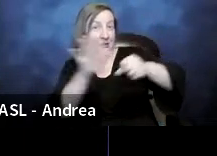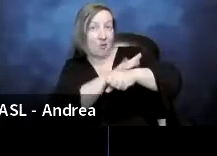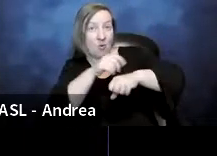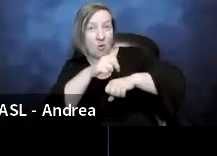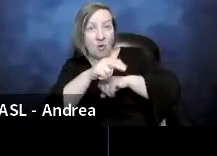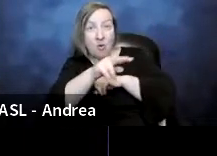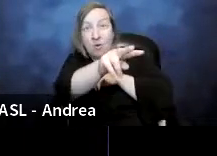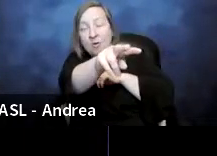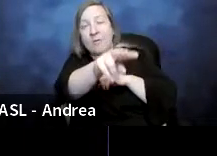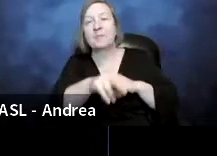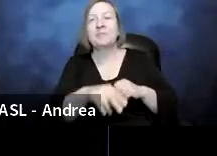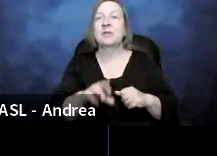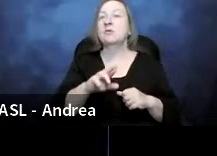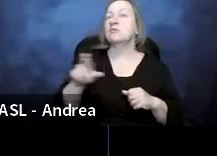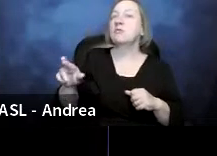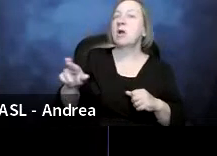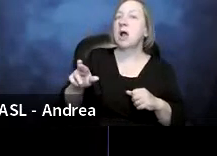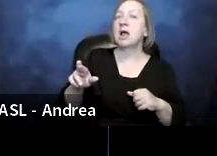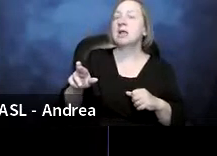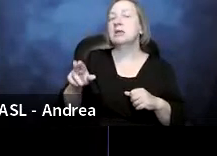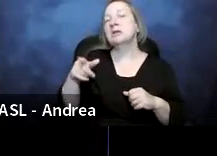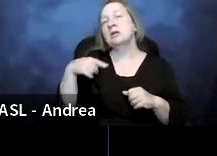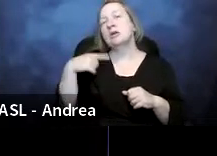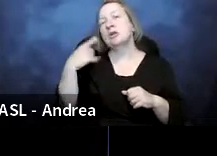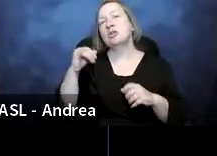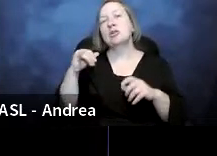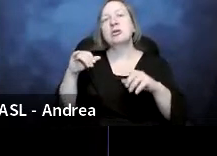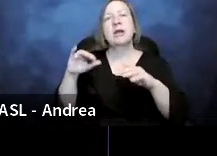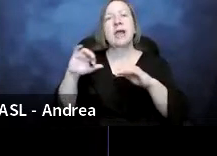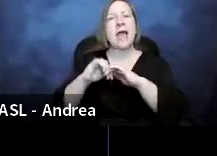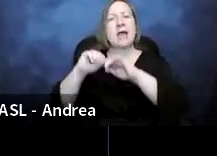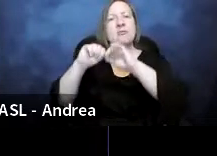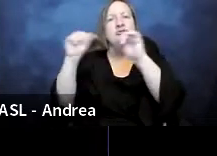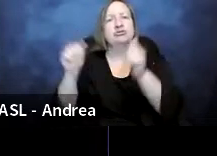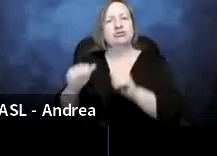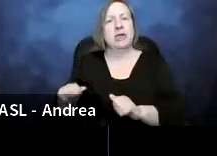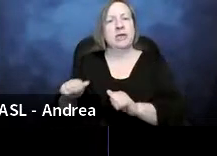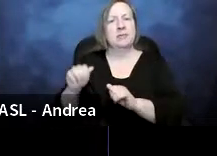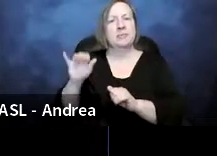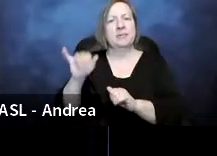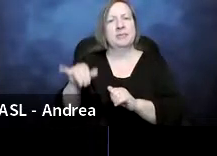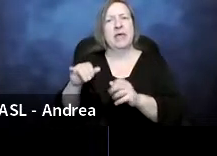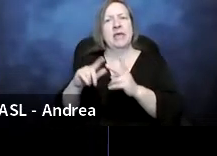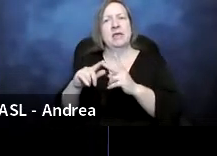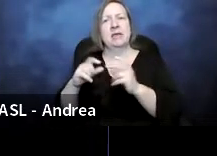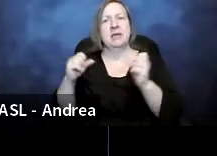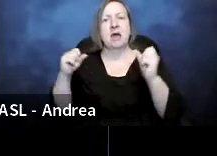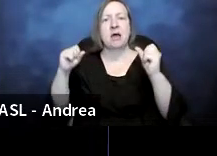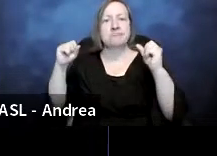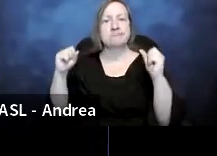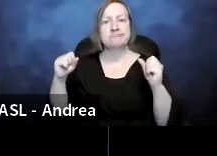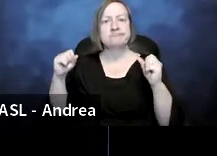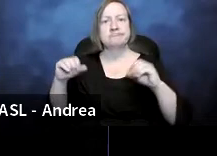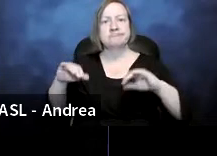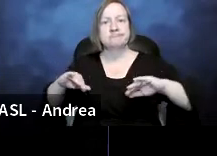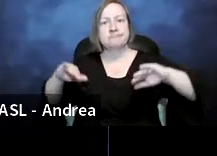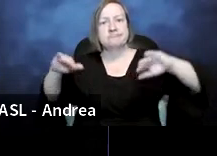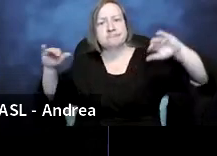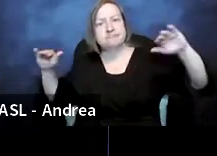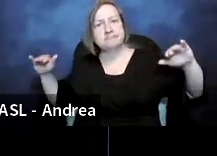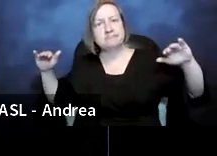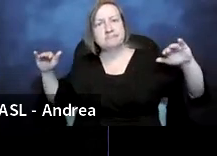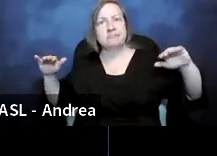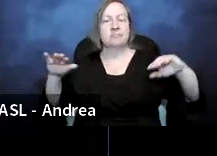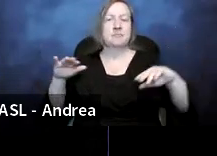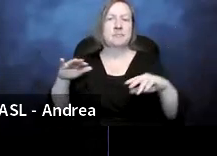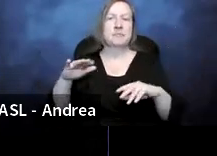route. The one on the right is starting to look at the shaping of the structure itself and the abutments. So the abutments are kind